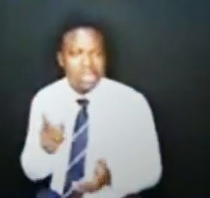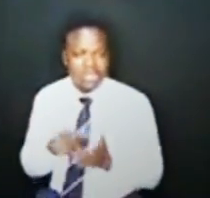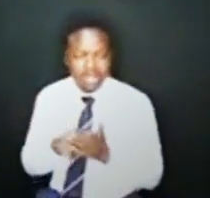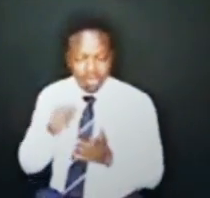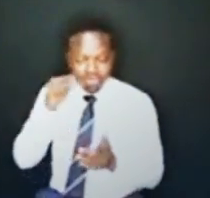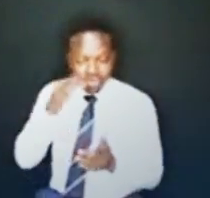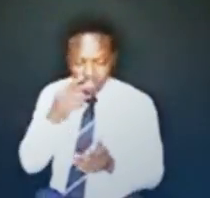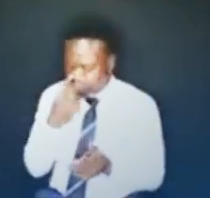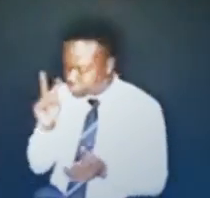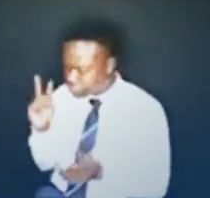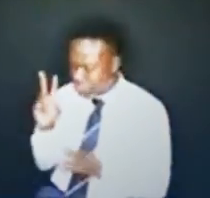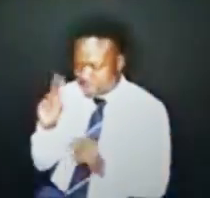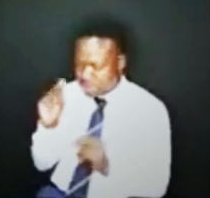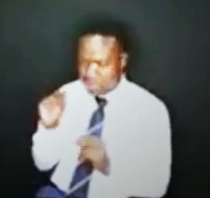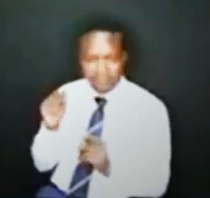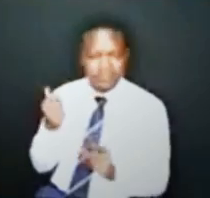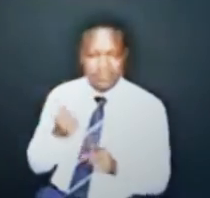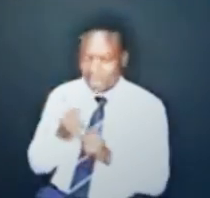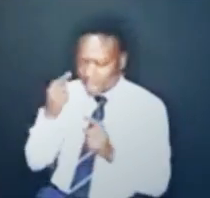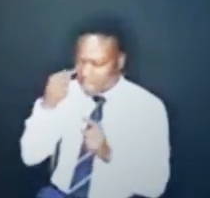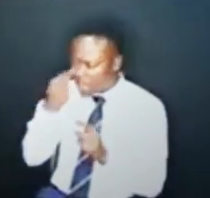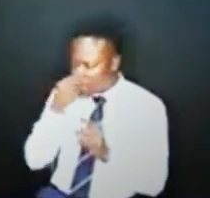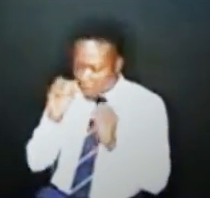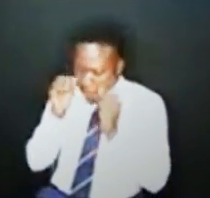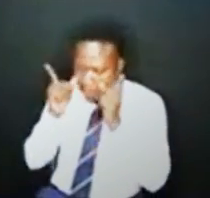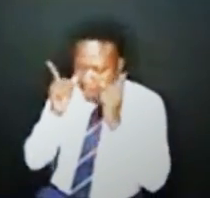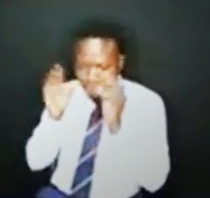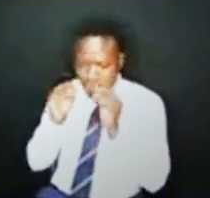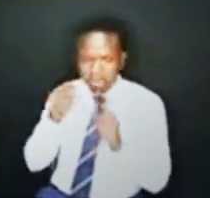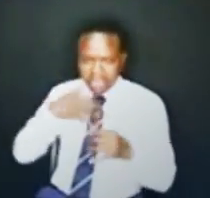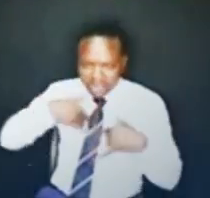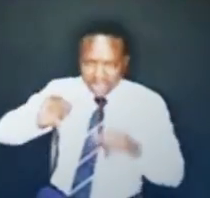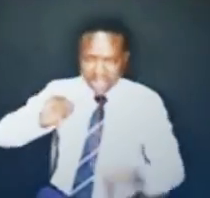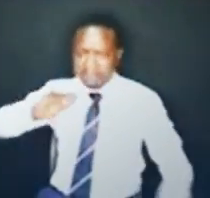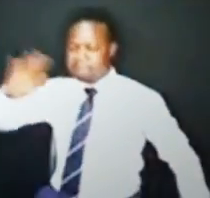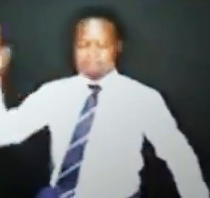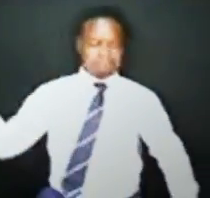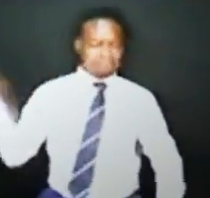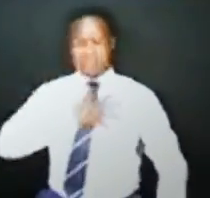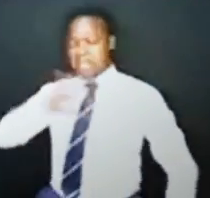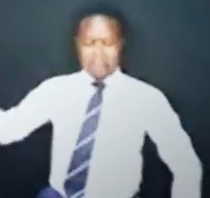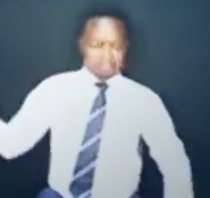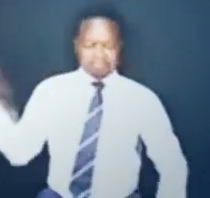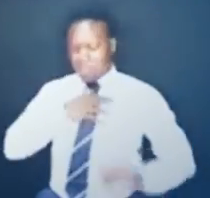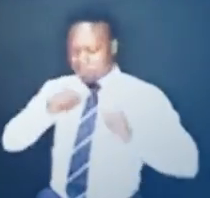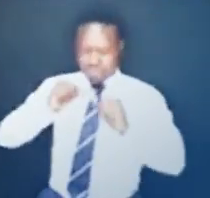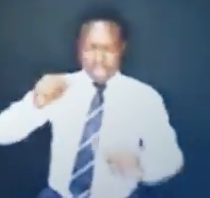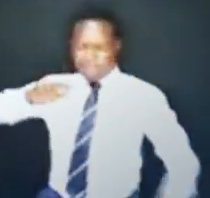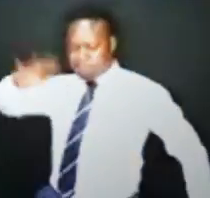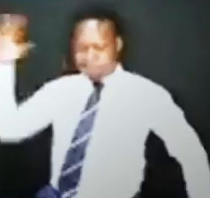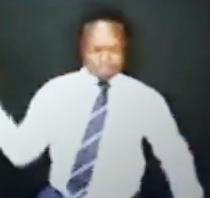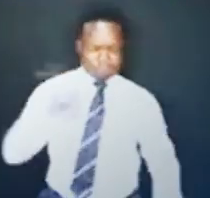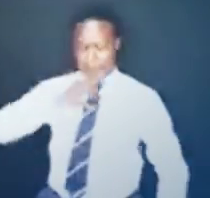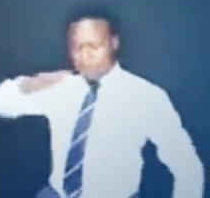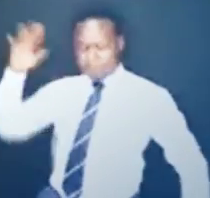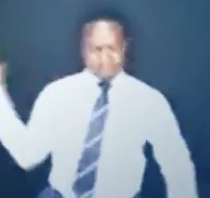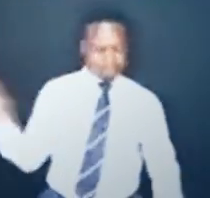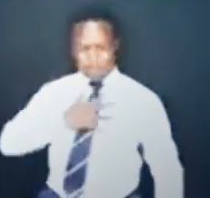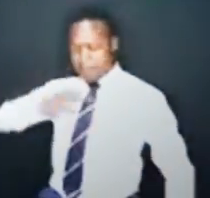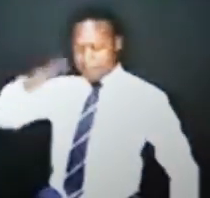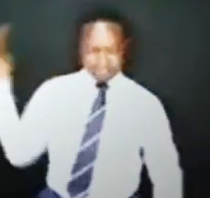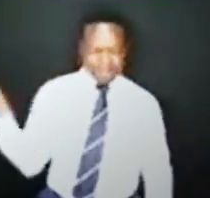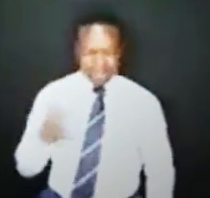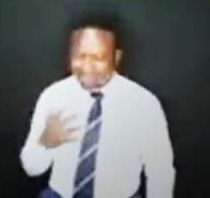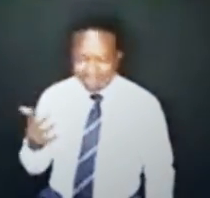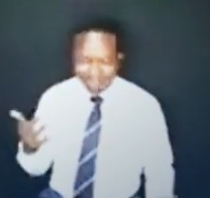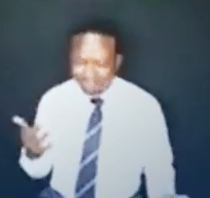wouldn't turn to look at me. She wouldn't open the eyes. She kept slapping the chest. And then I'm